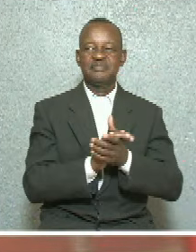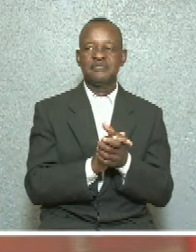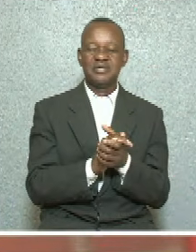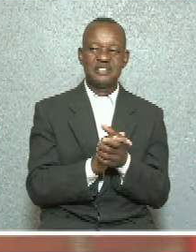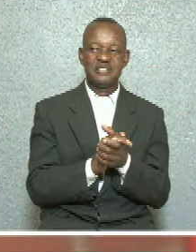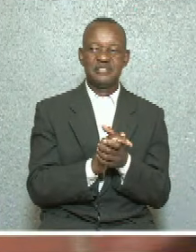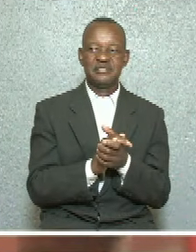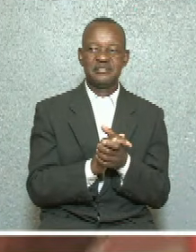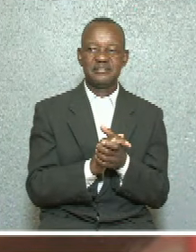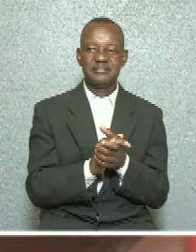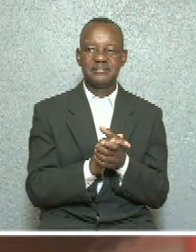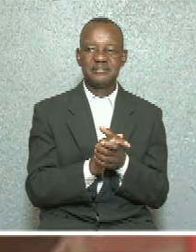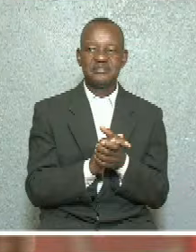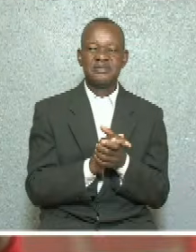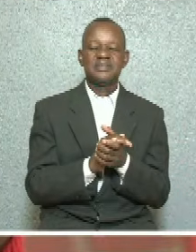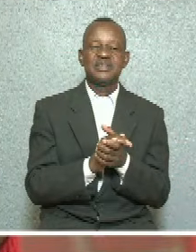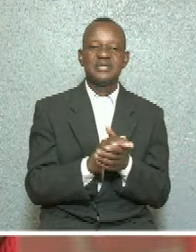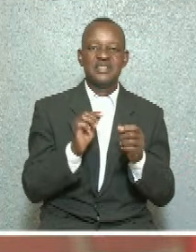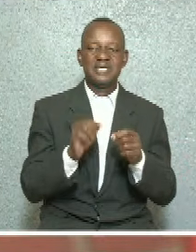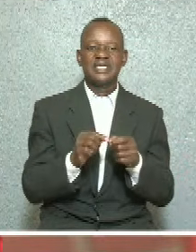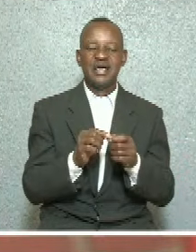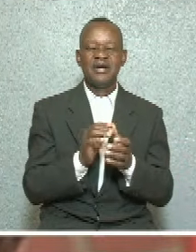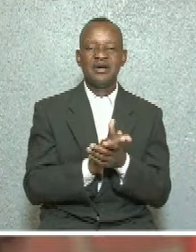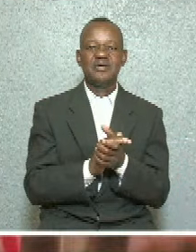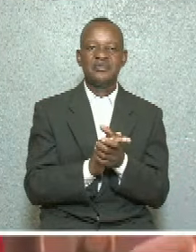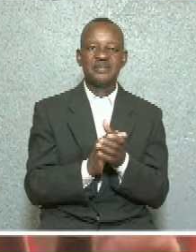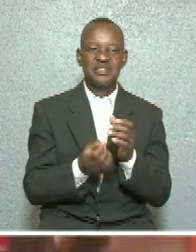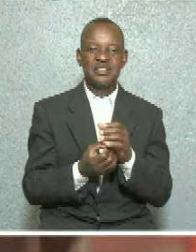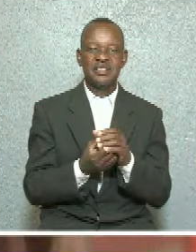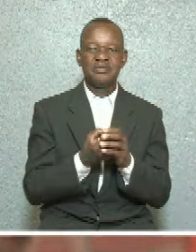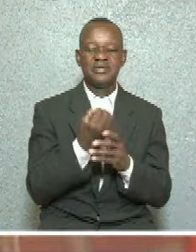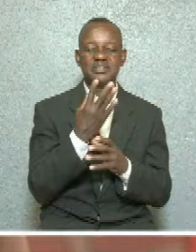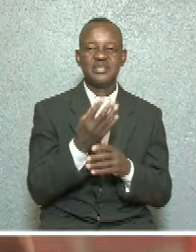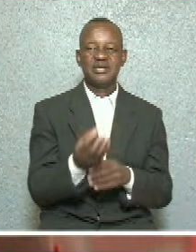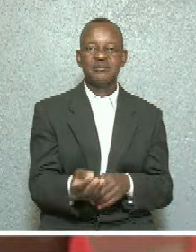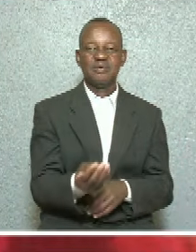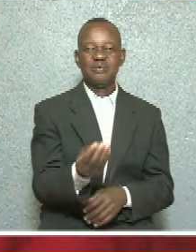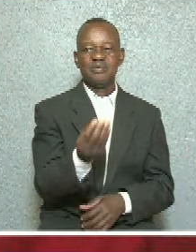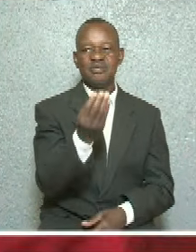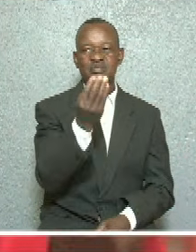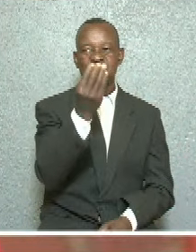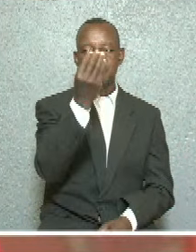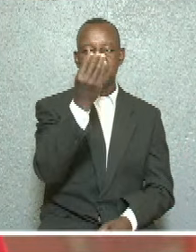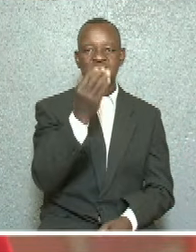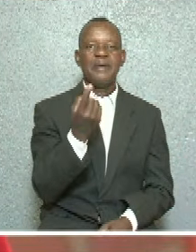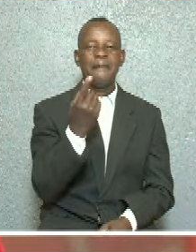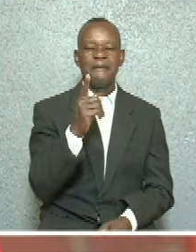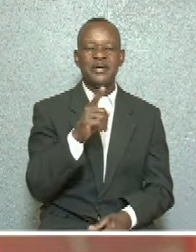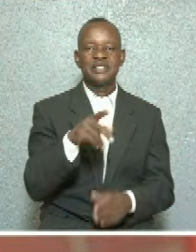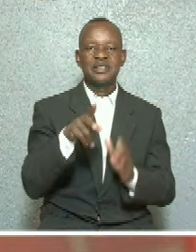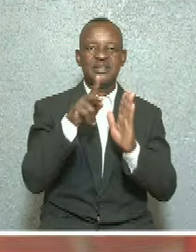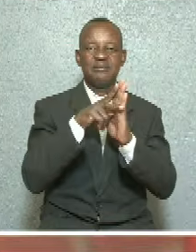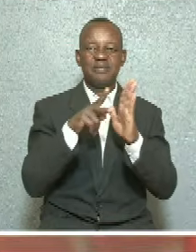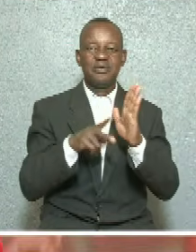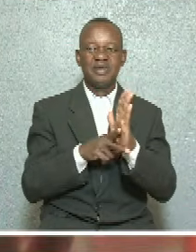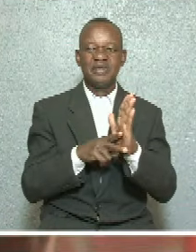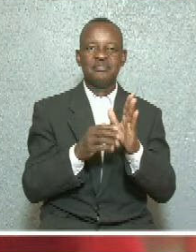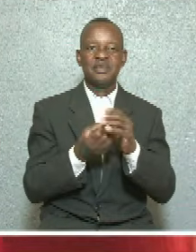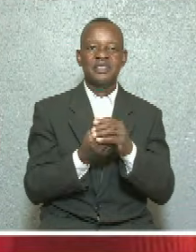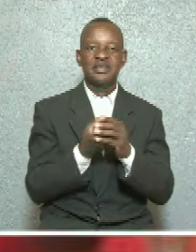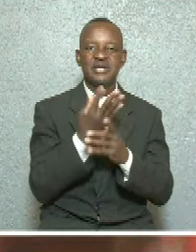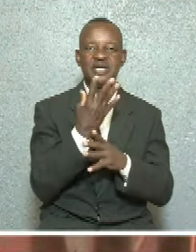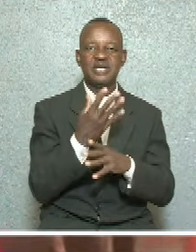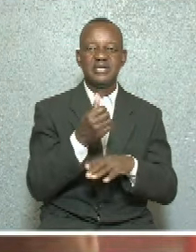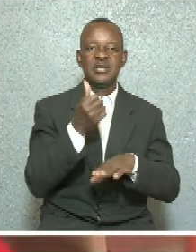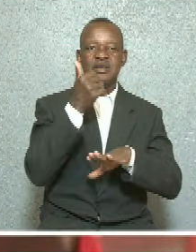because as a result of their upbringing, there are things that they would not have attained, but the program created that opportunity. And the program put